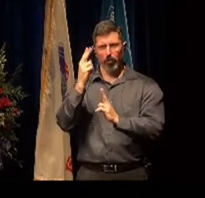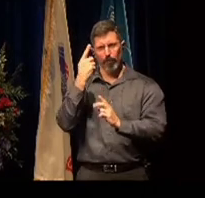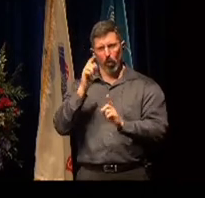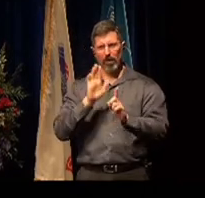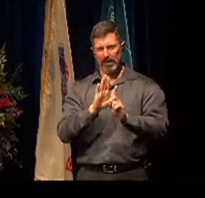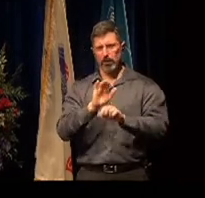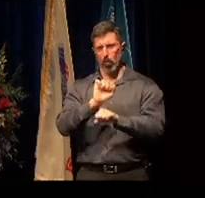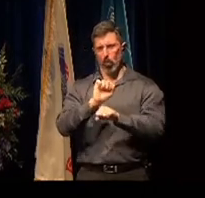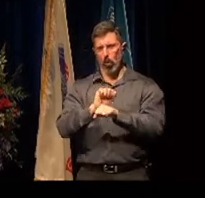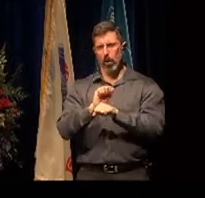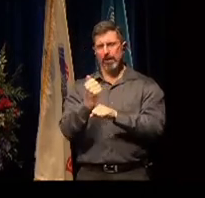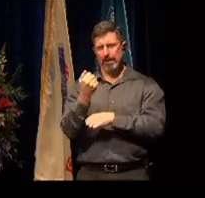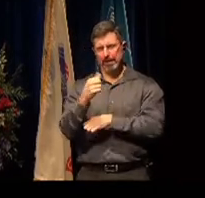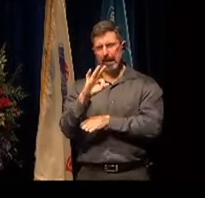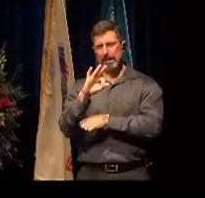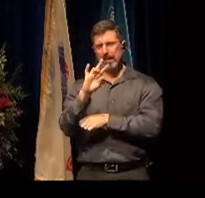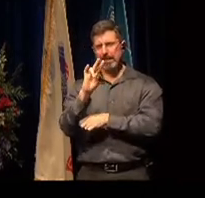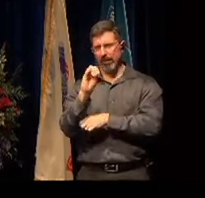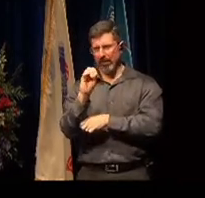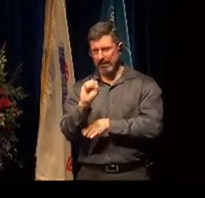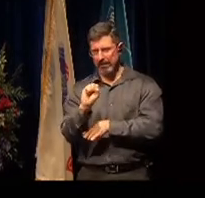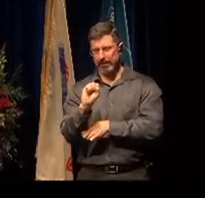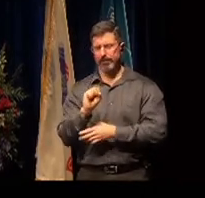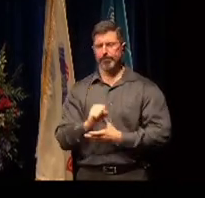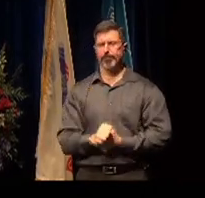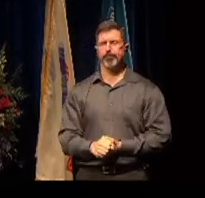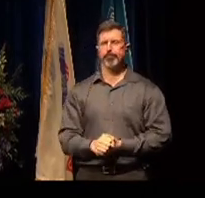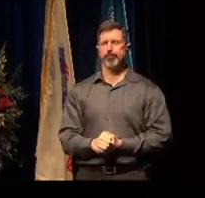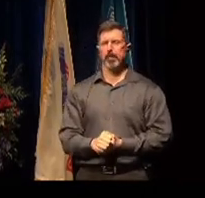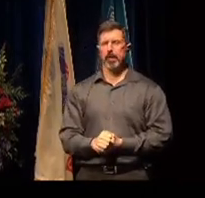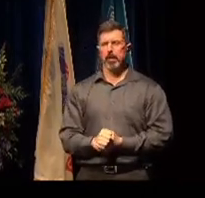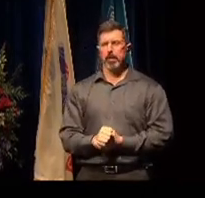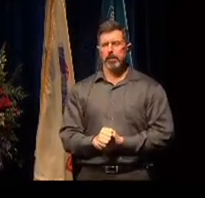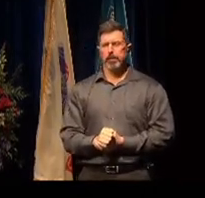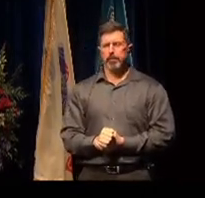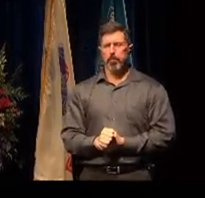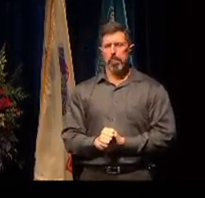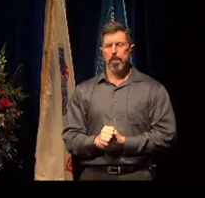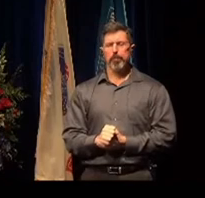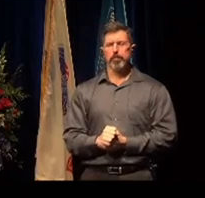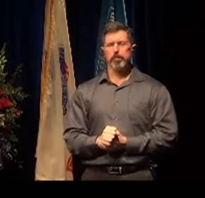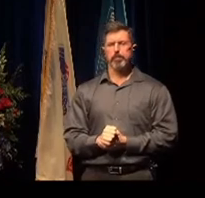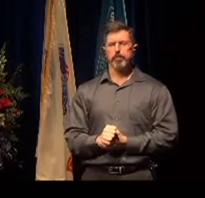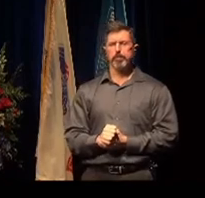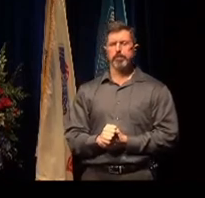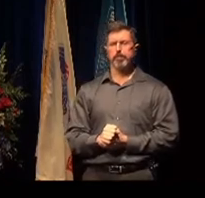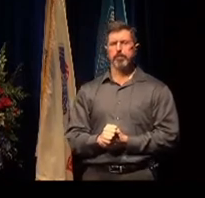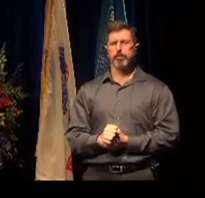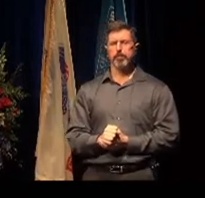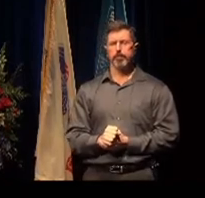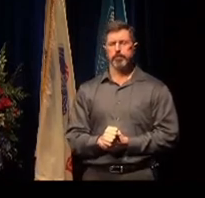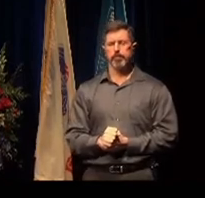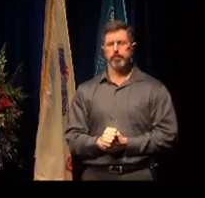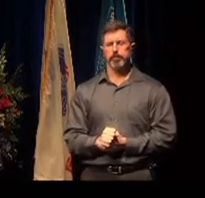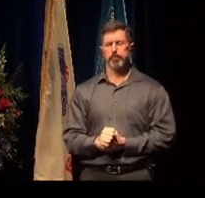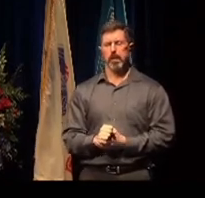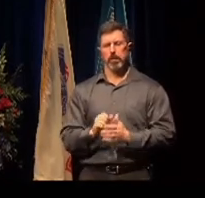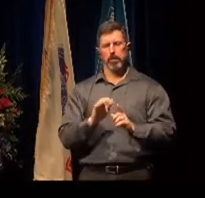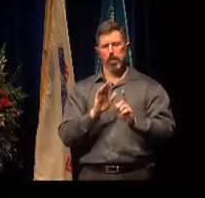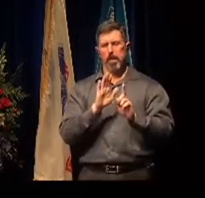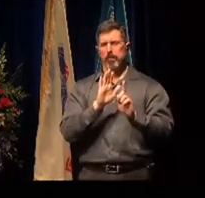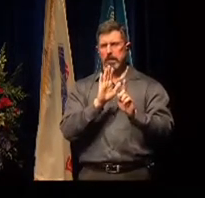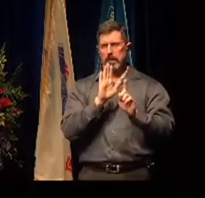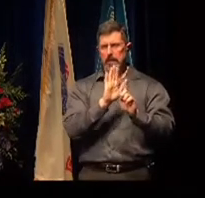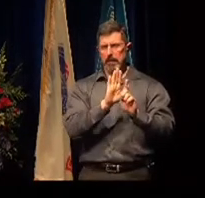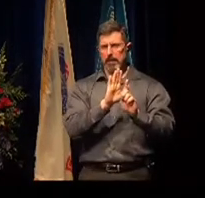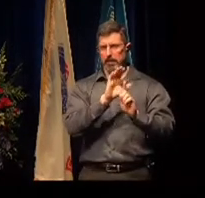portrait and the portraits of 21 other Green Berets who received the Medal of Honor for their actions in Vietnam hang